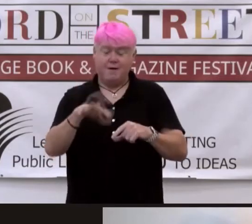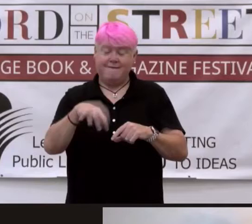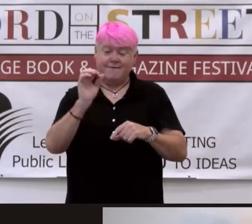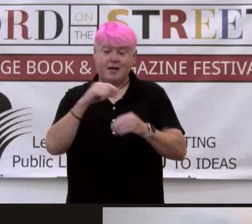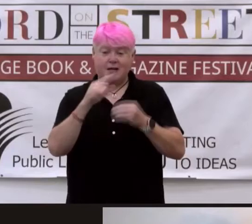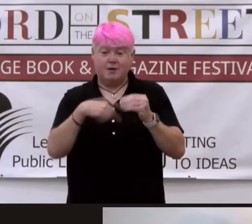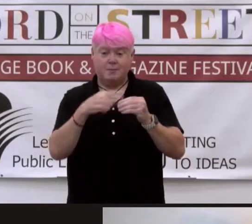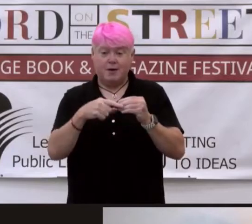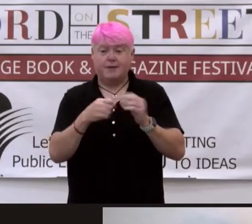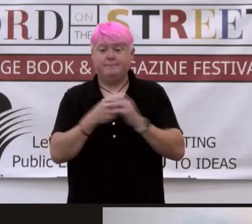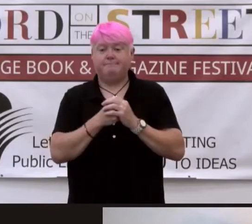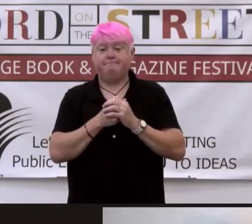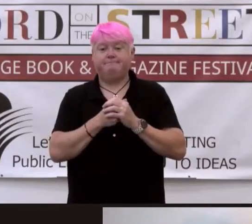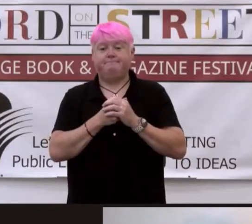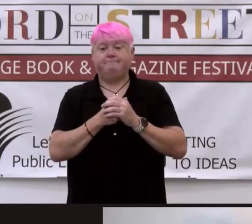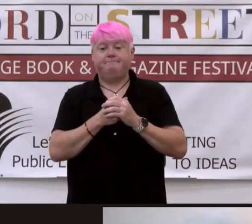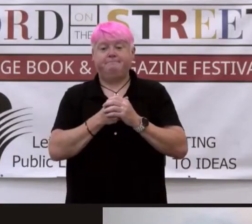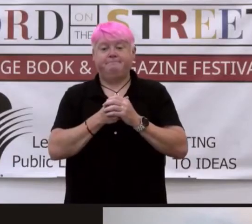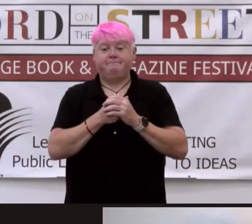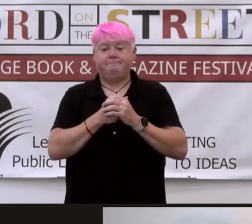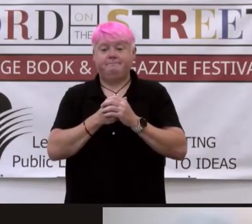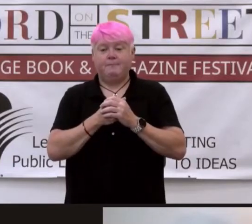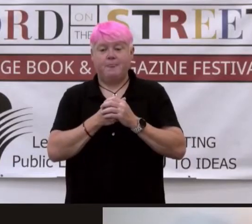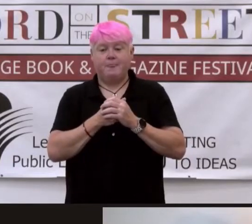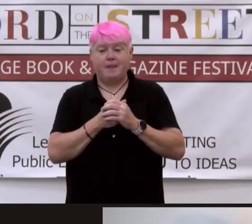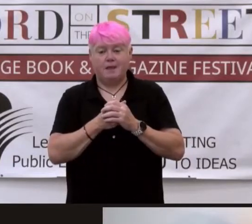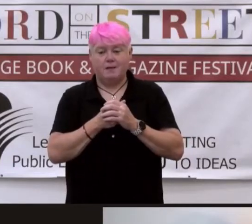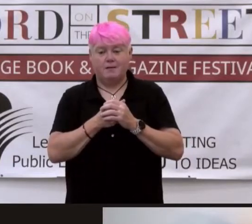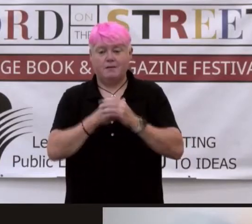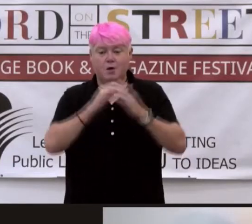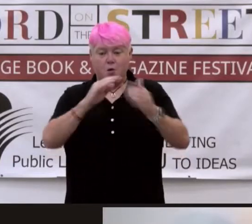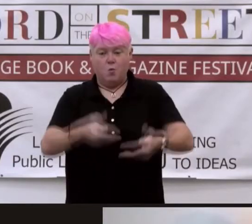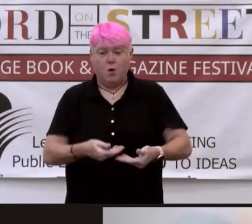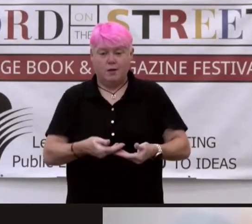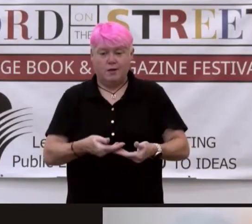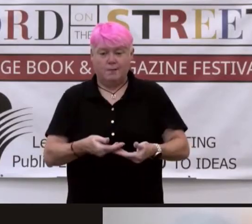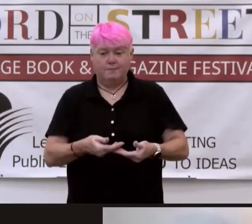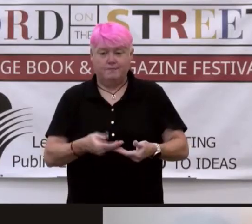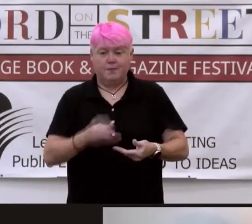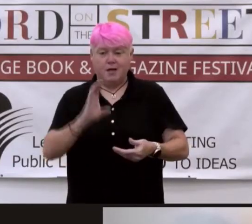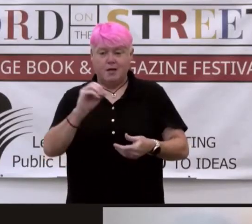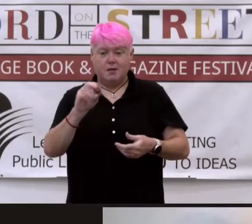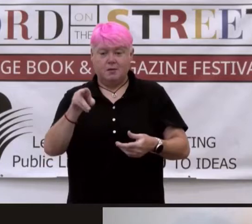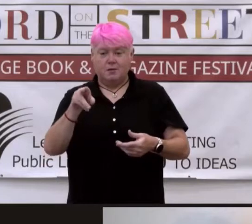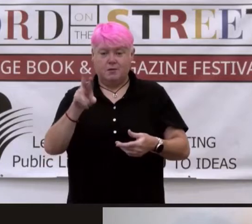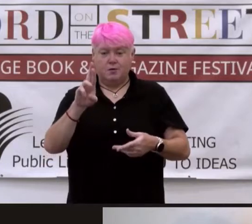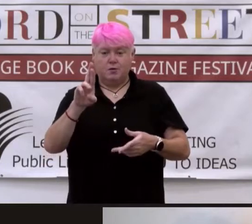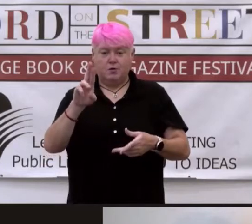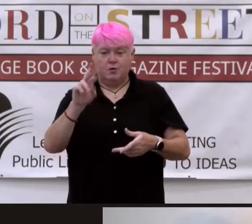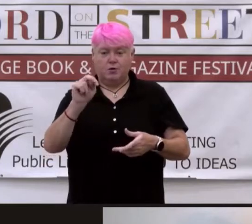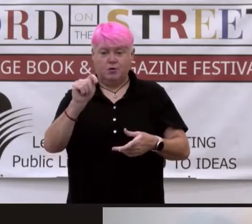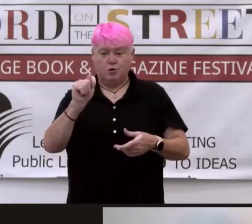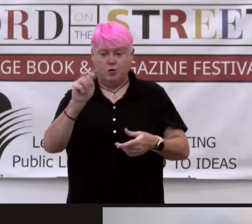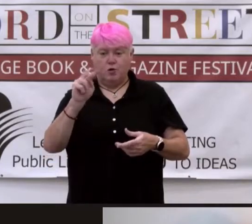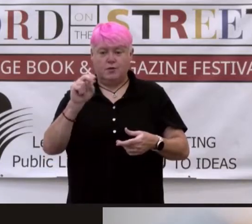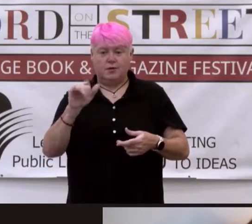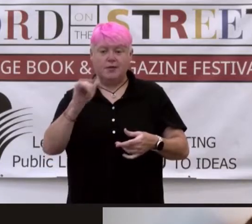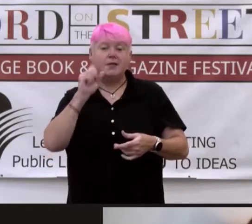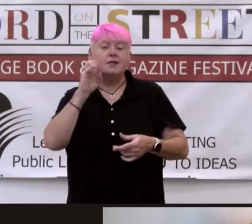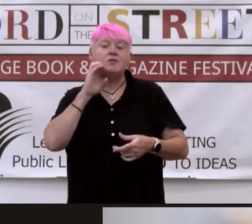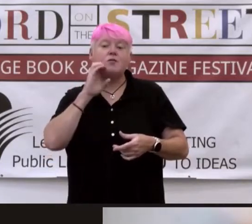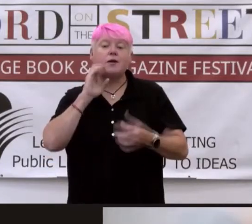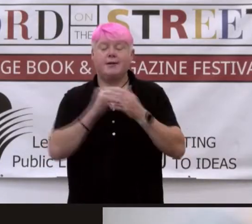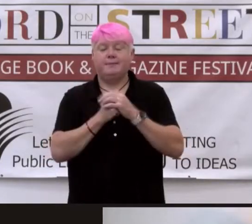people and read some things. Excellent. So welcome, Courtney, to sort of, to the Lethbridge Public